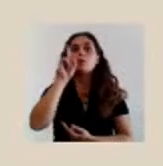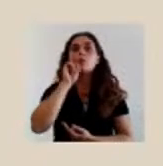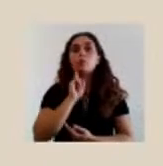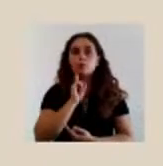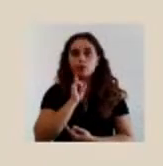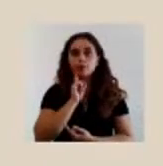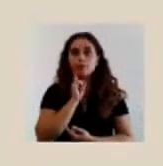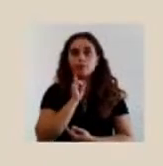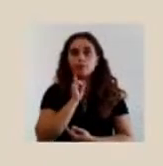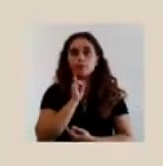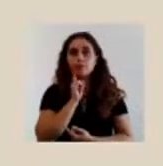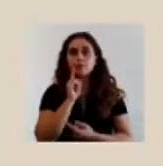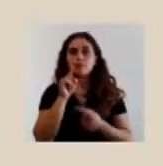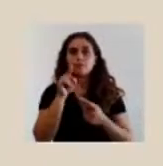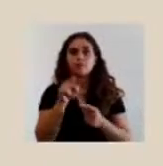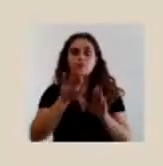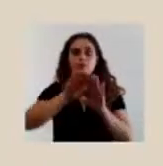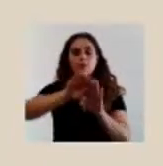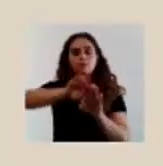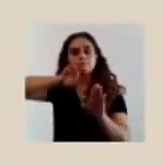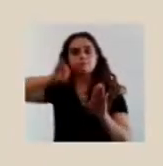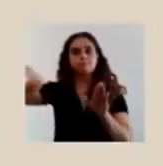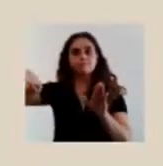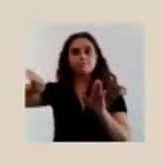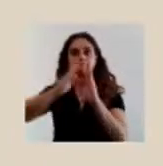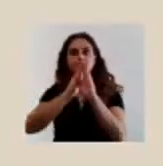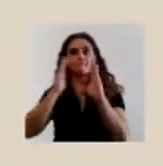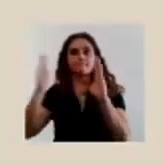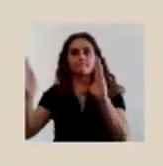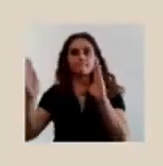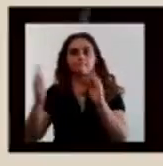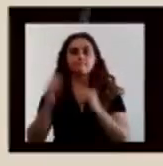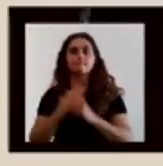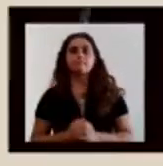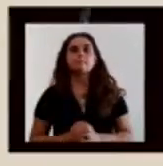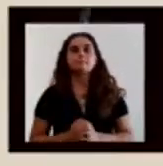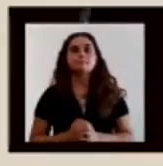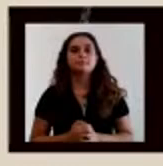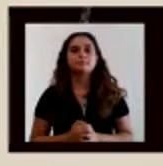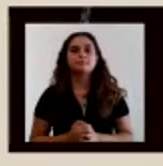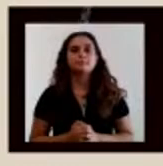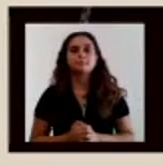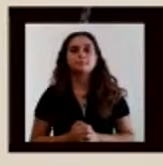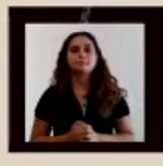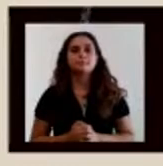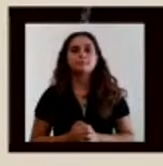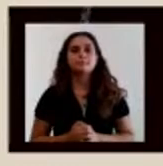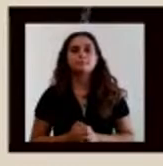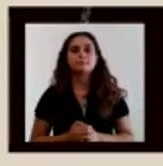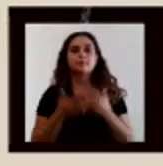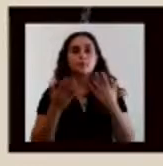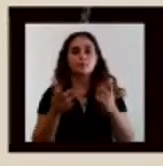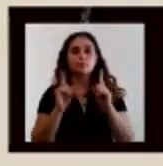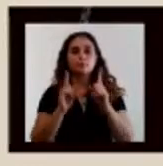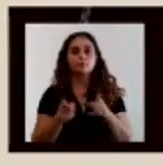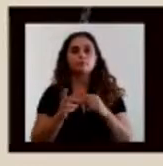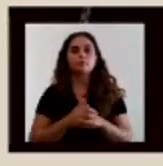the audience would shout right. Now for the clip. Let's go.